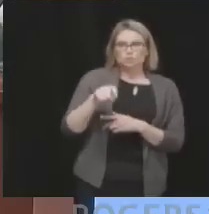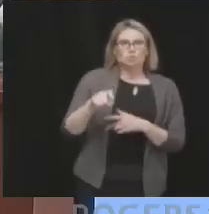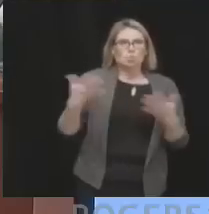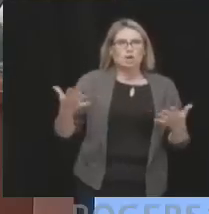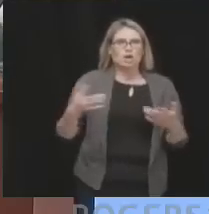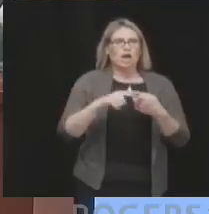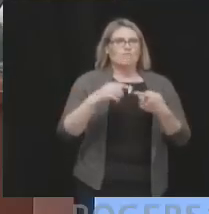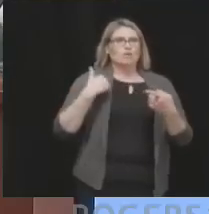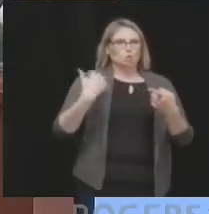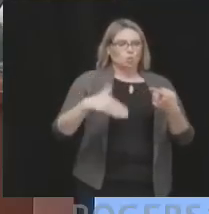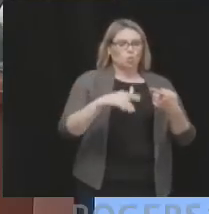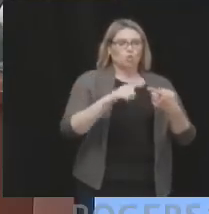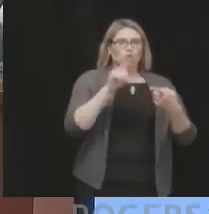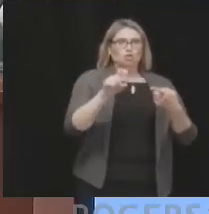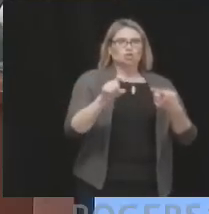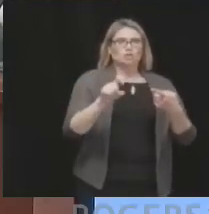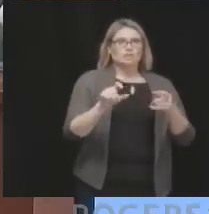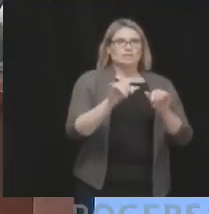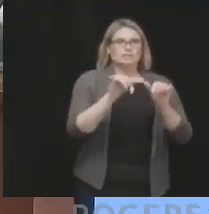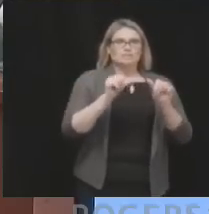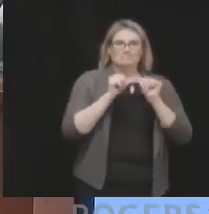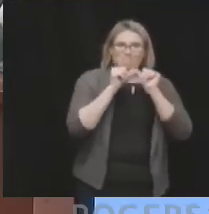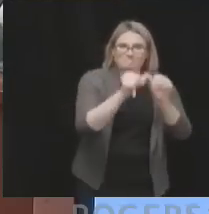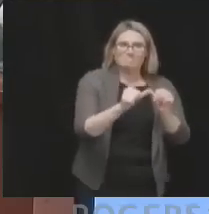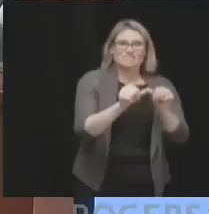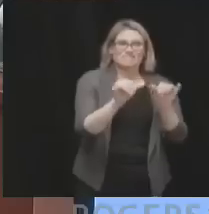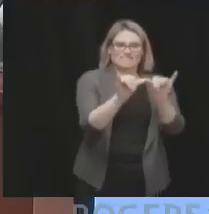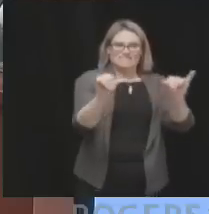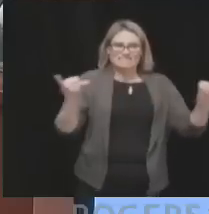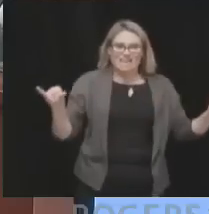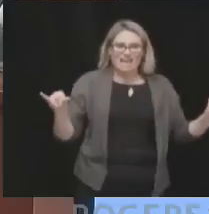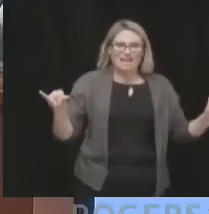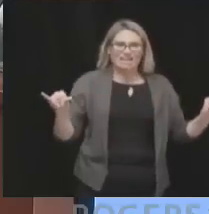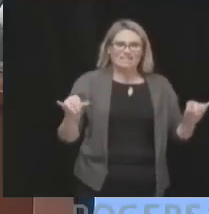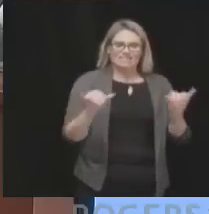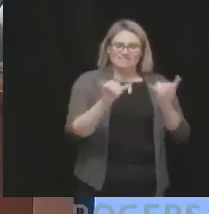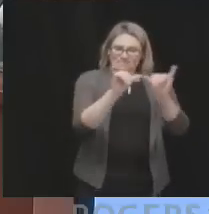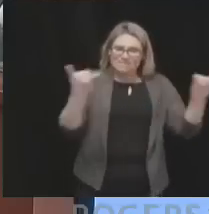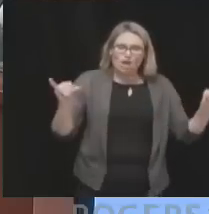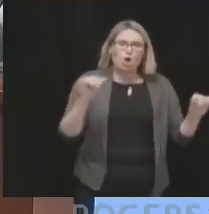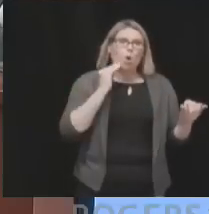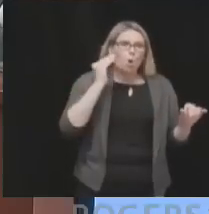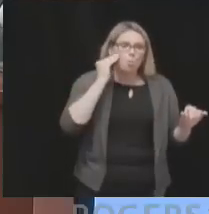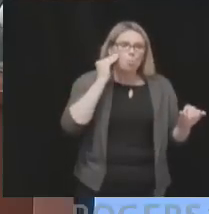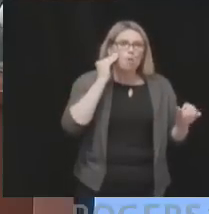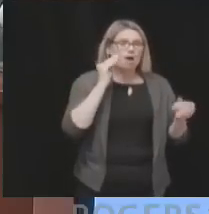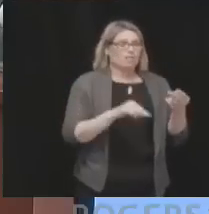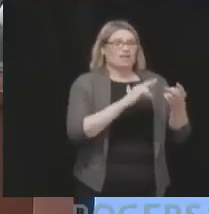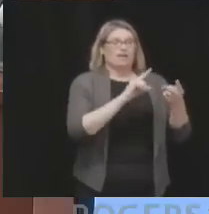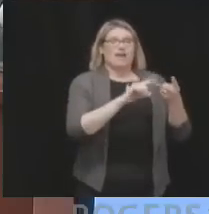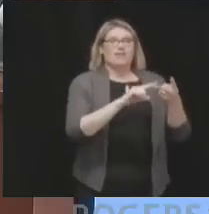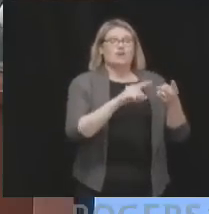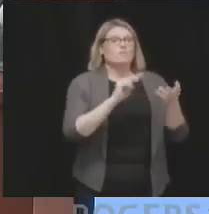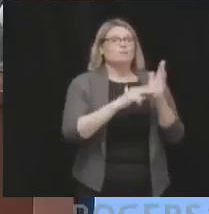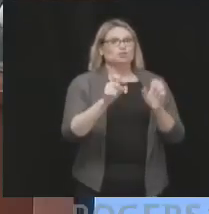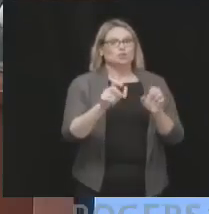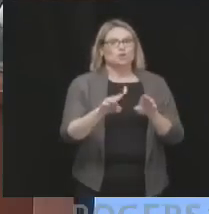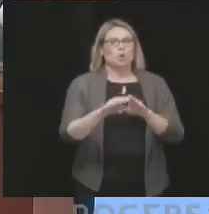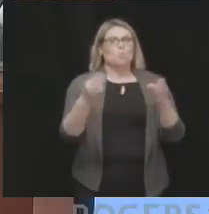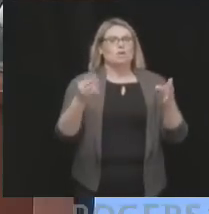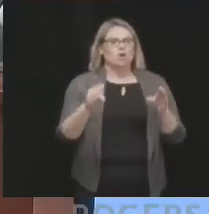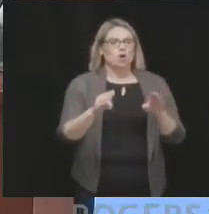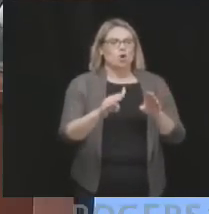So I think what we've accomplished here as a committee, and very proud to be part of it, is